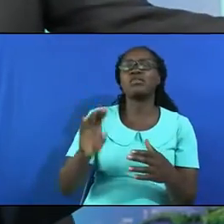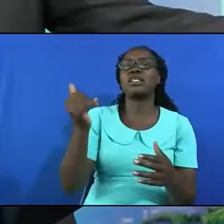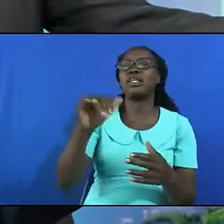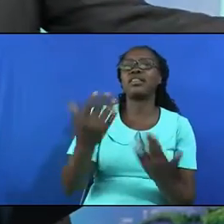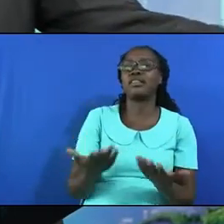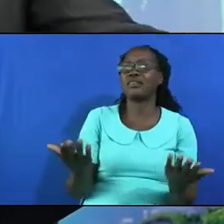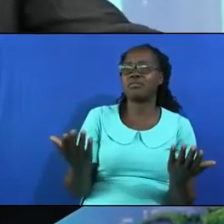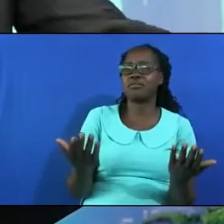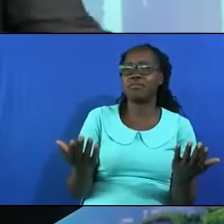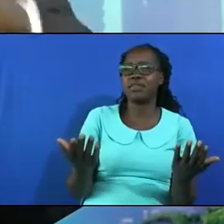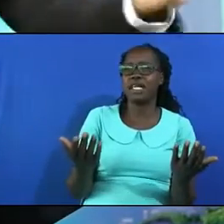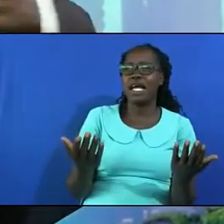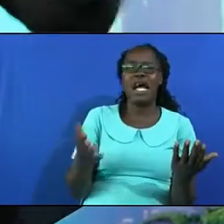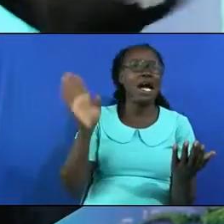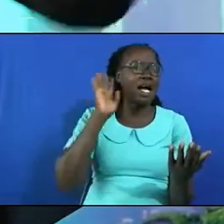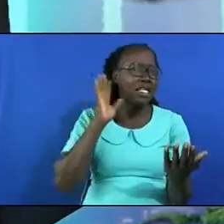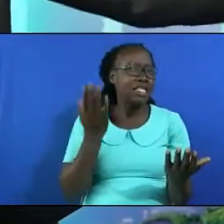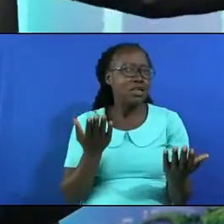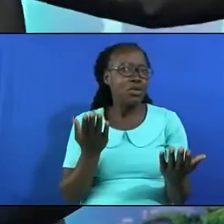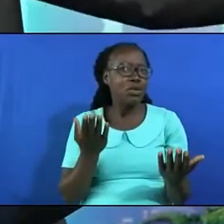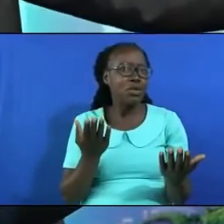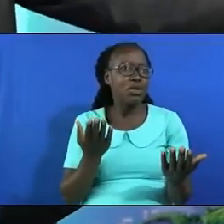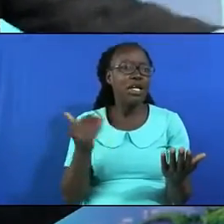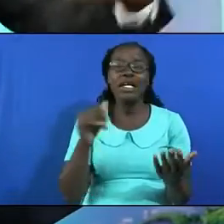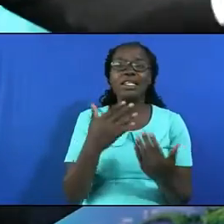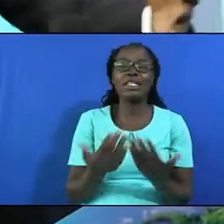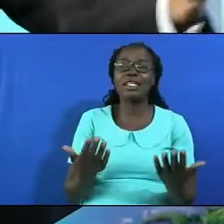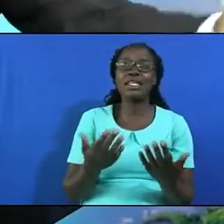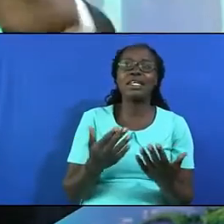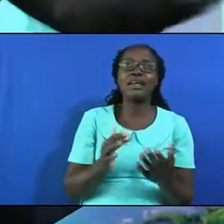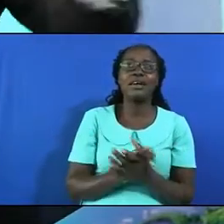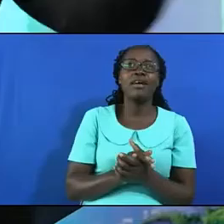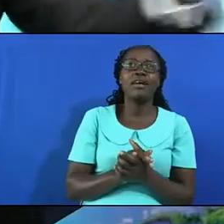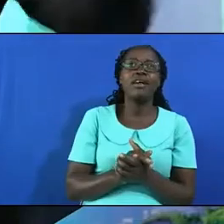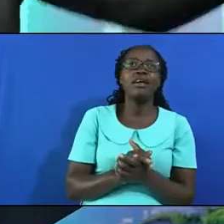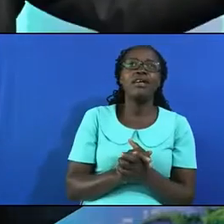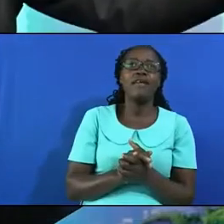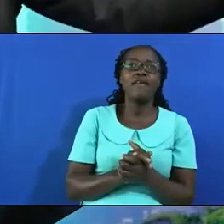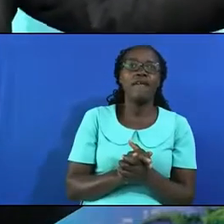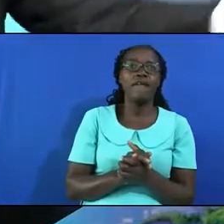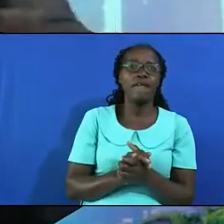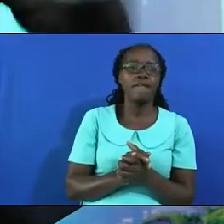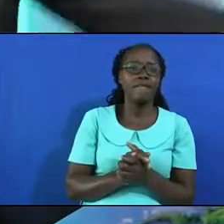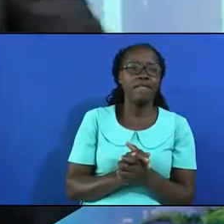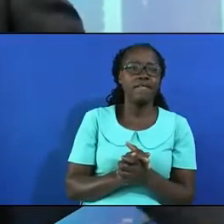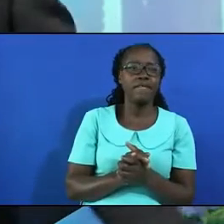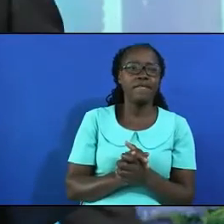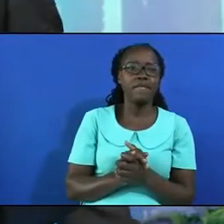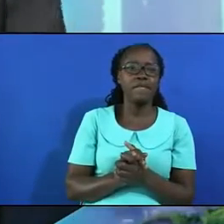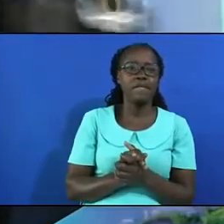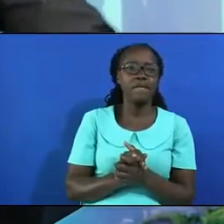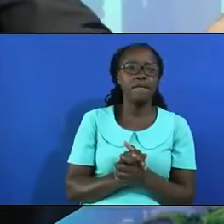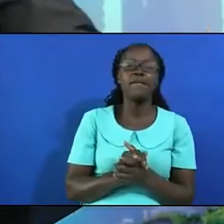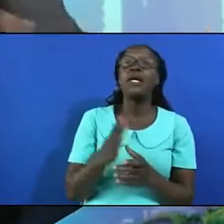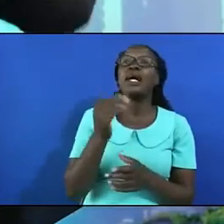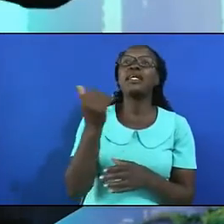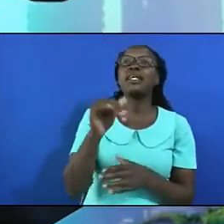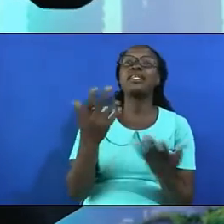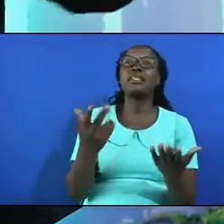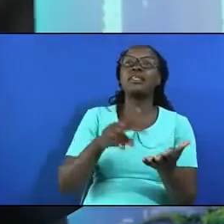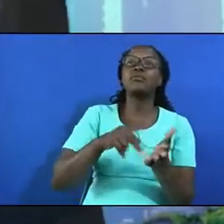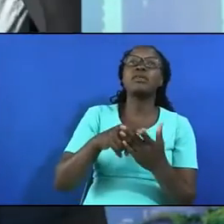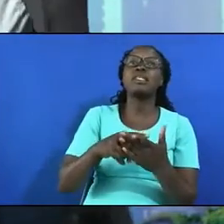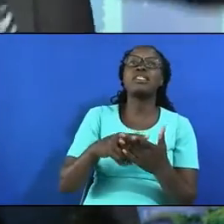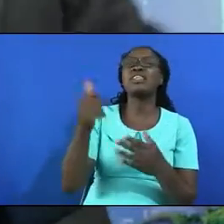what? I can't hear you. You can't be what? I can't hear you. You can't be what? Anything. And anything